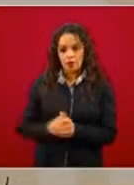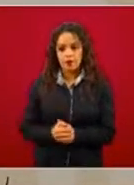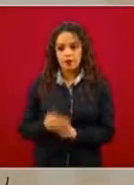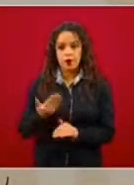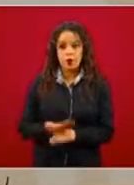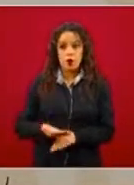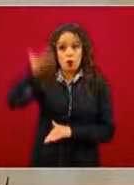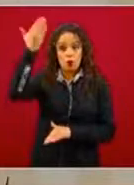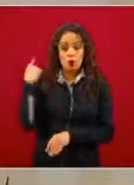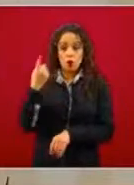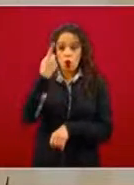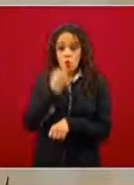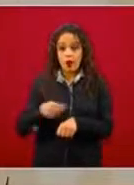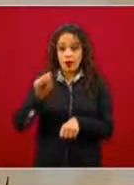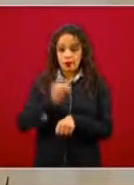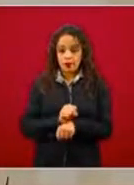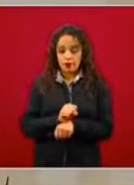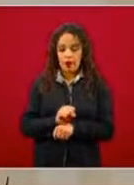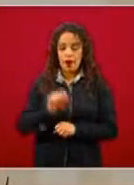stoplight